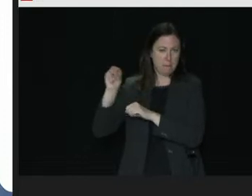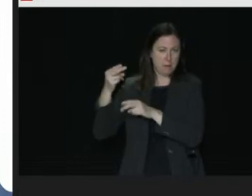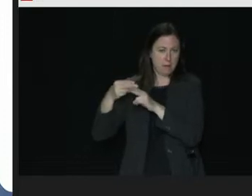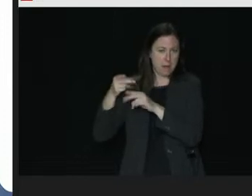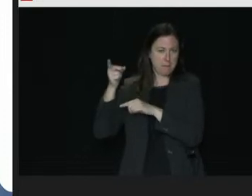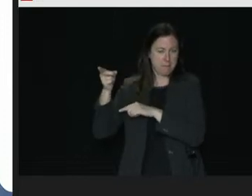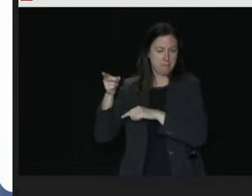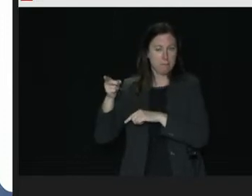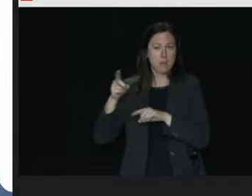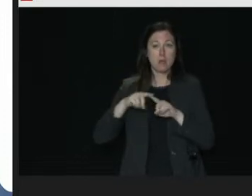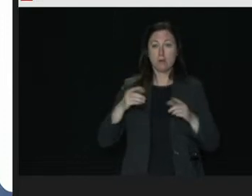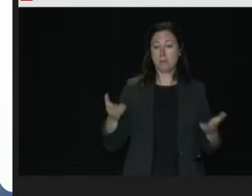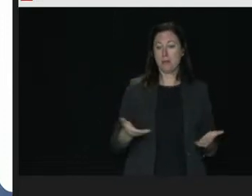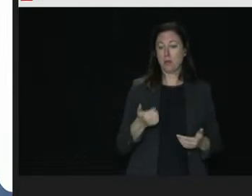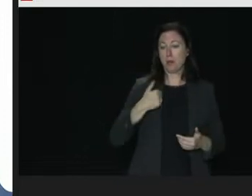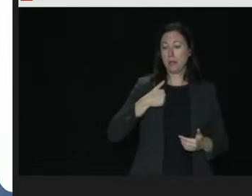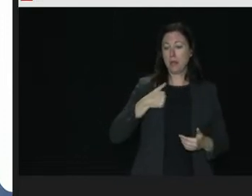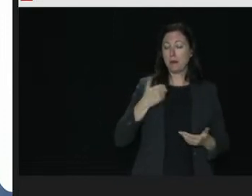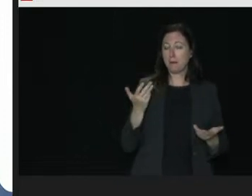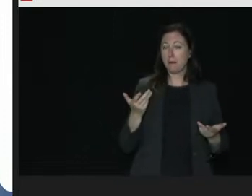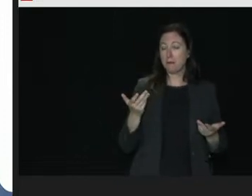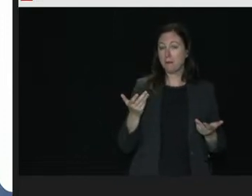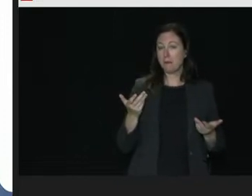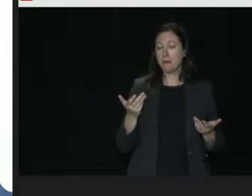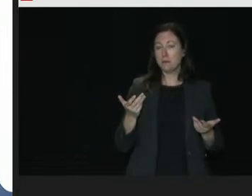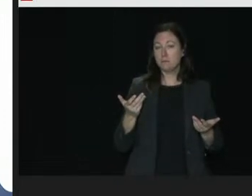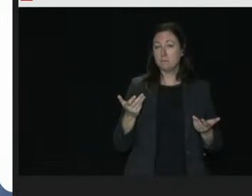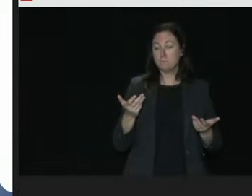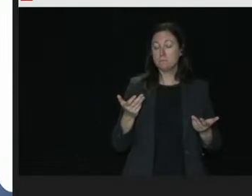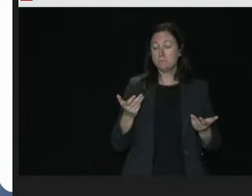But in Canada, we too